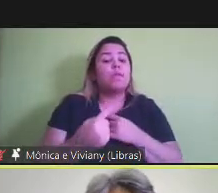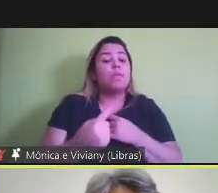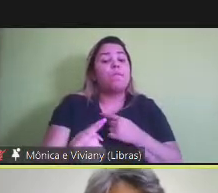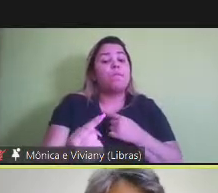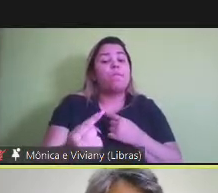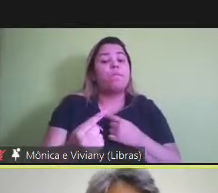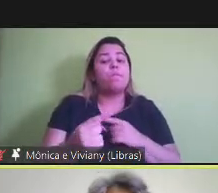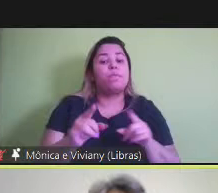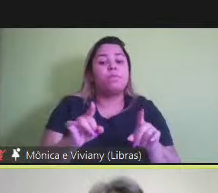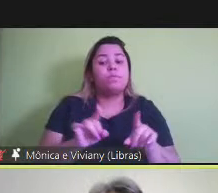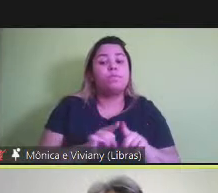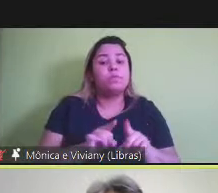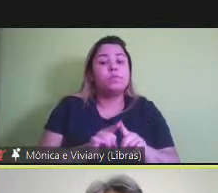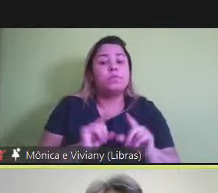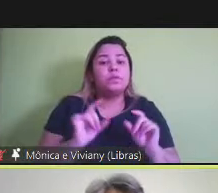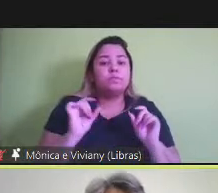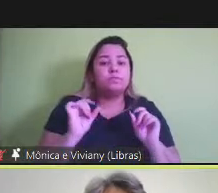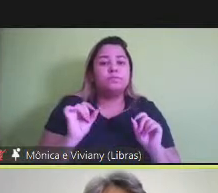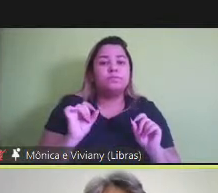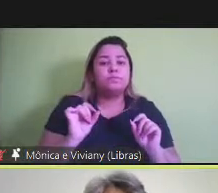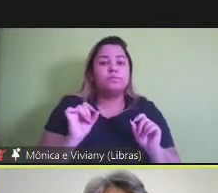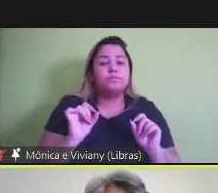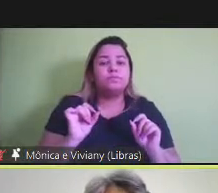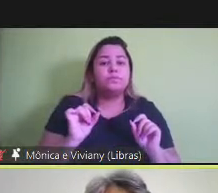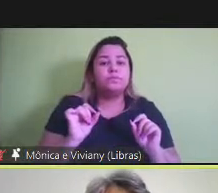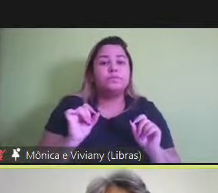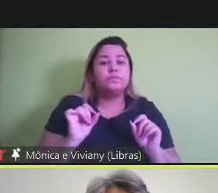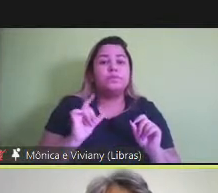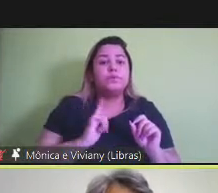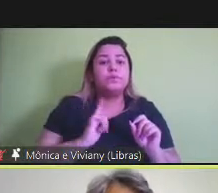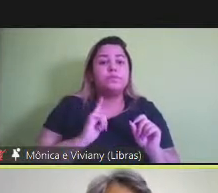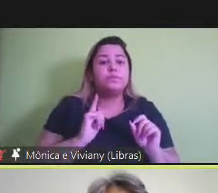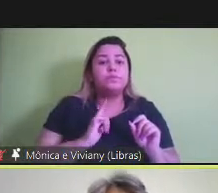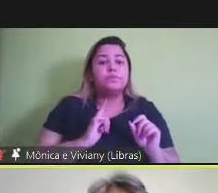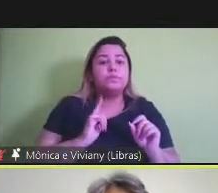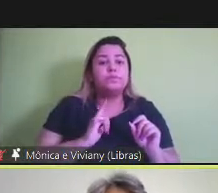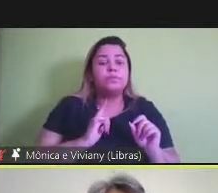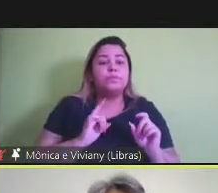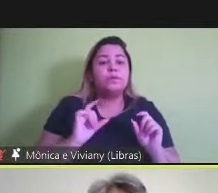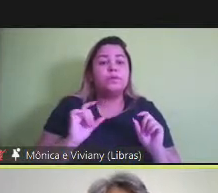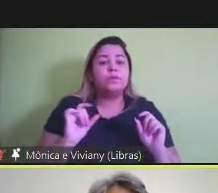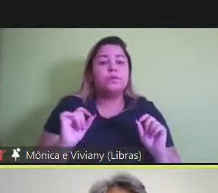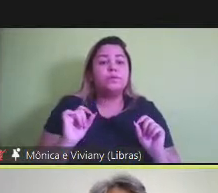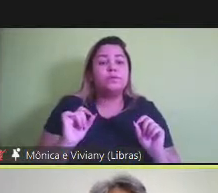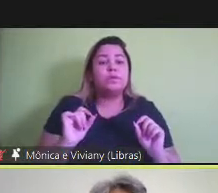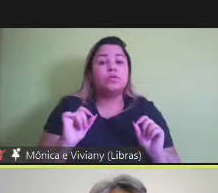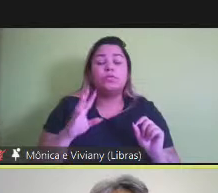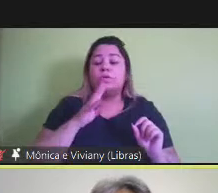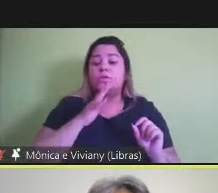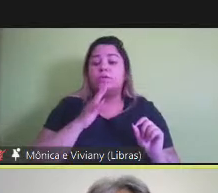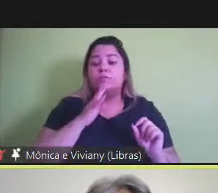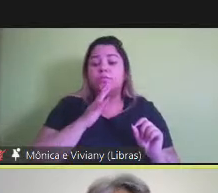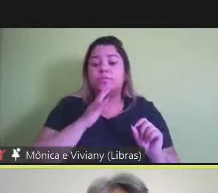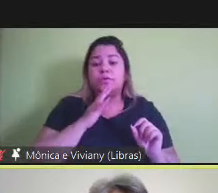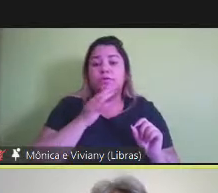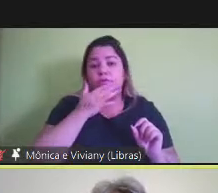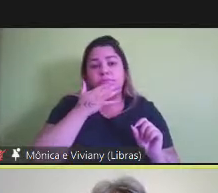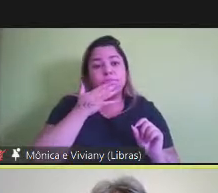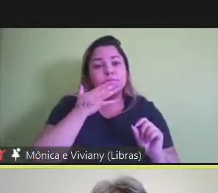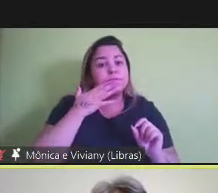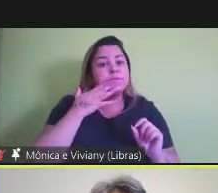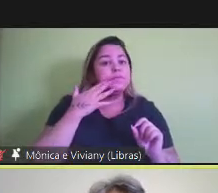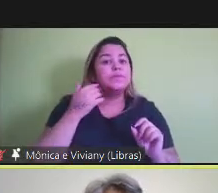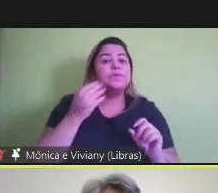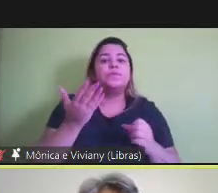because we're going we're going to get rid from reality. Então, no conhecimento do chão com uma boa